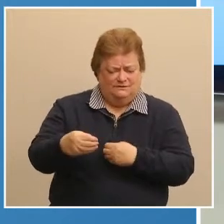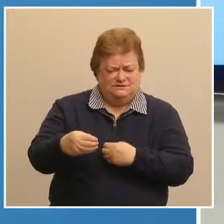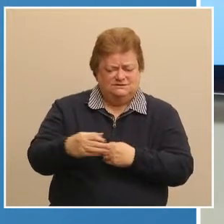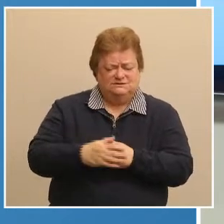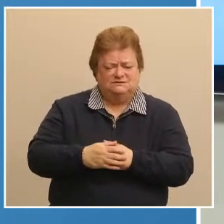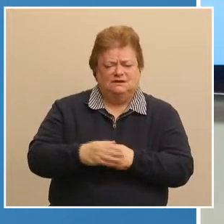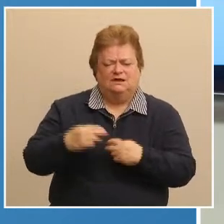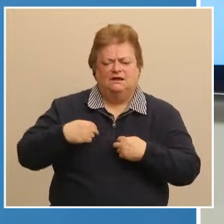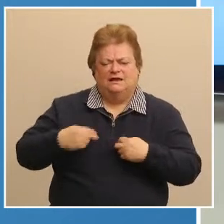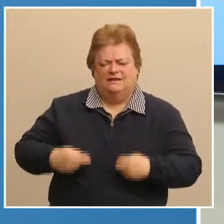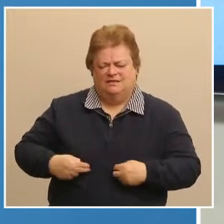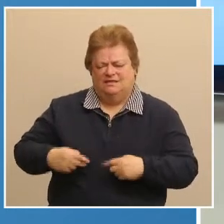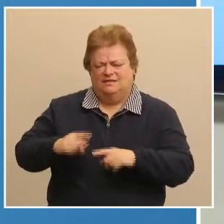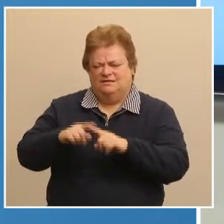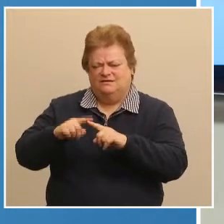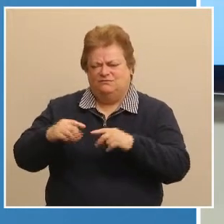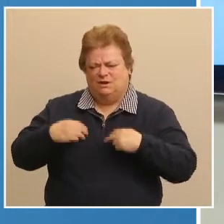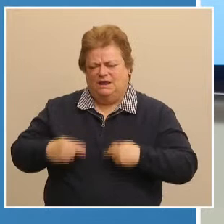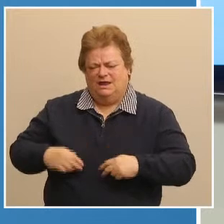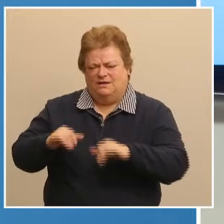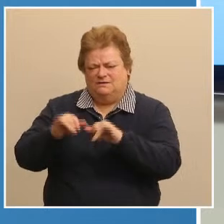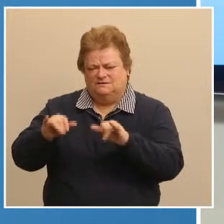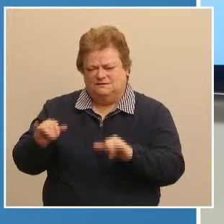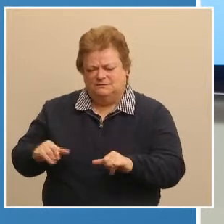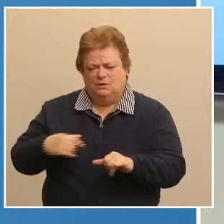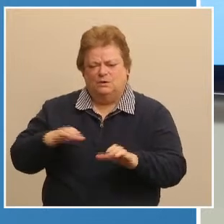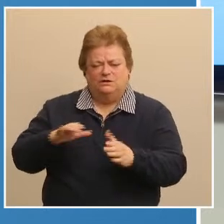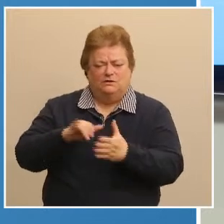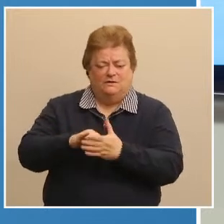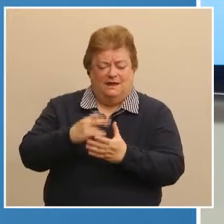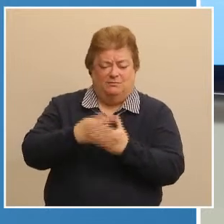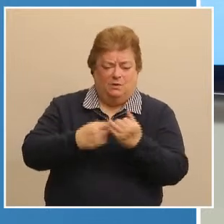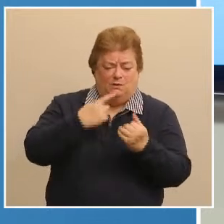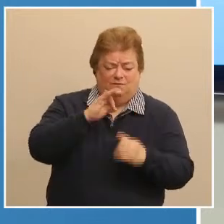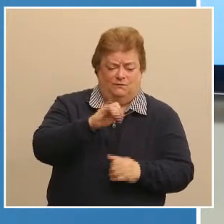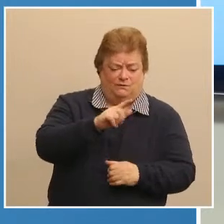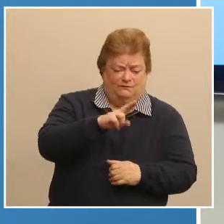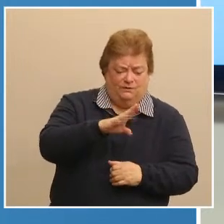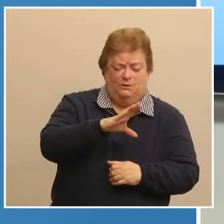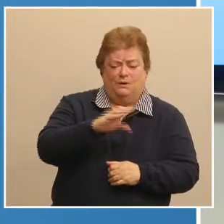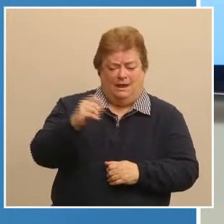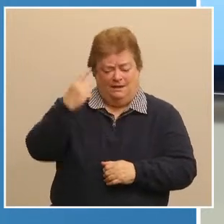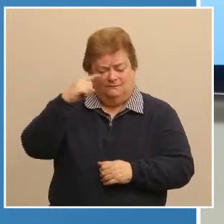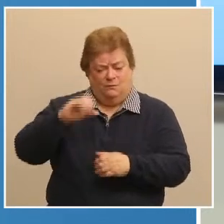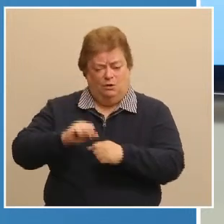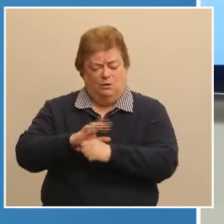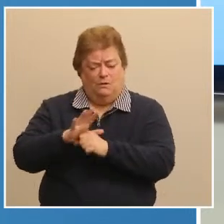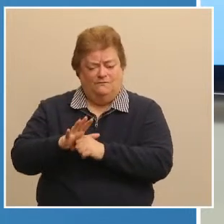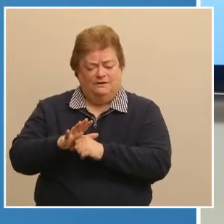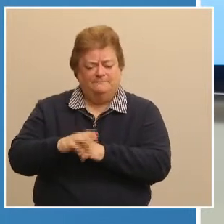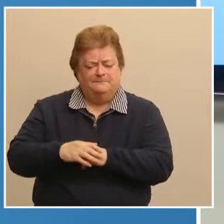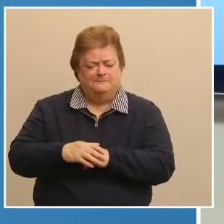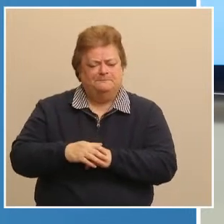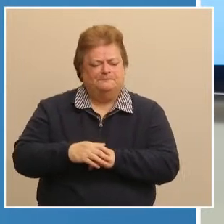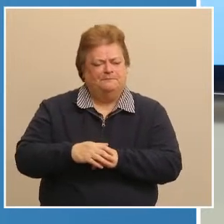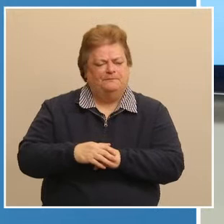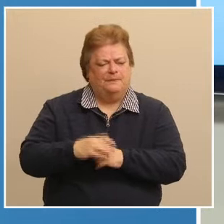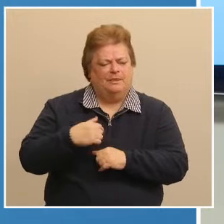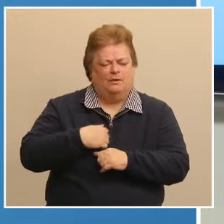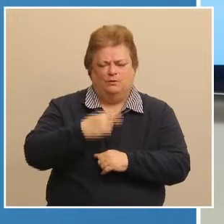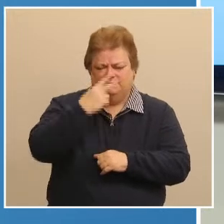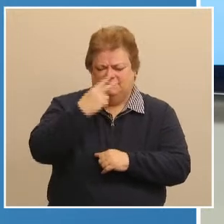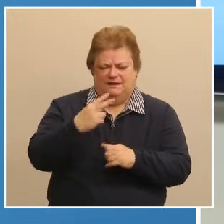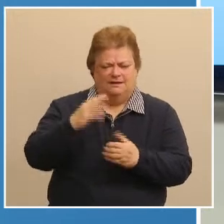the health systems, and we do that both for flu and for COVID. And we're seeing very, very